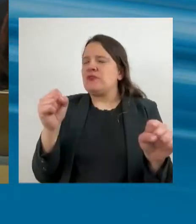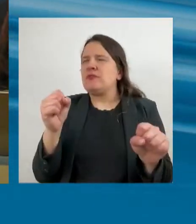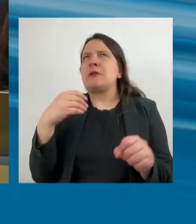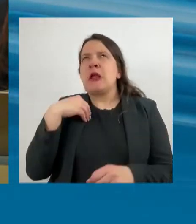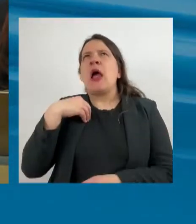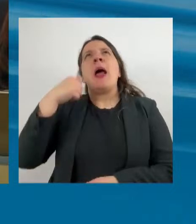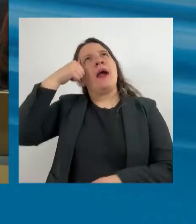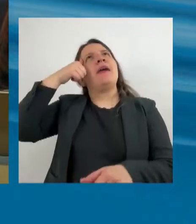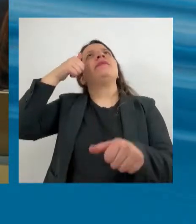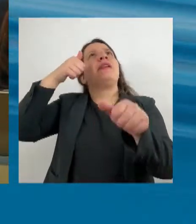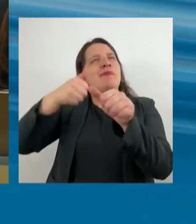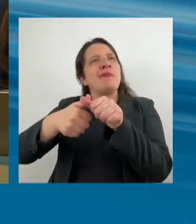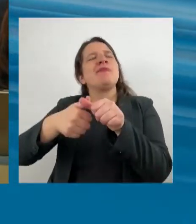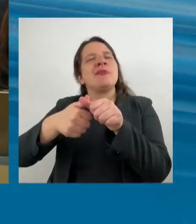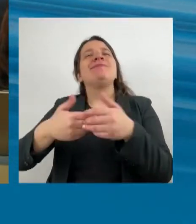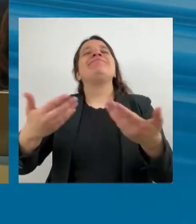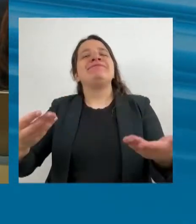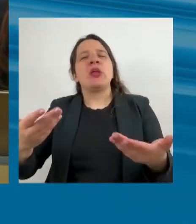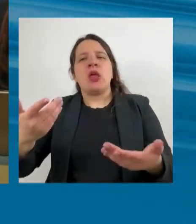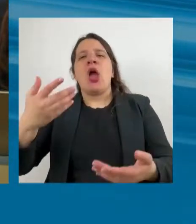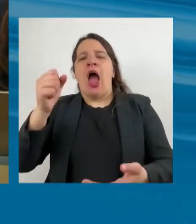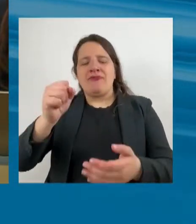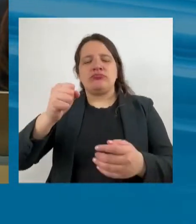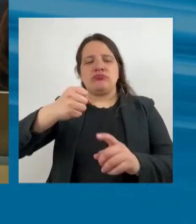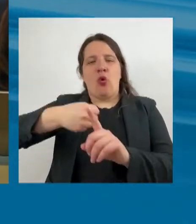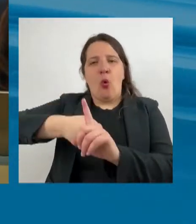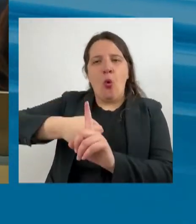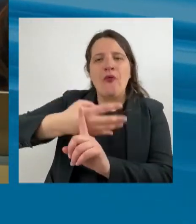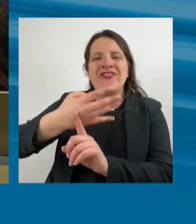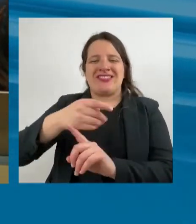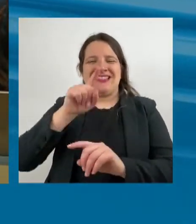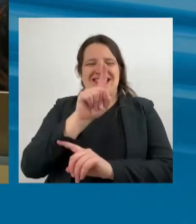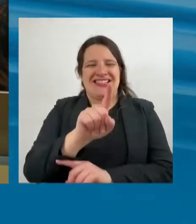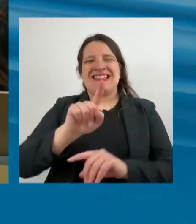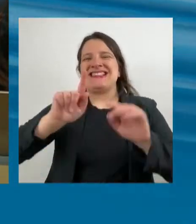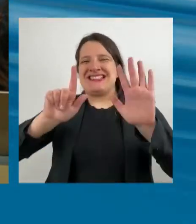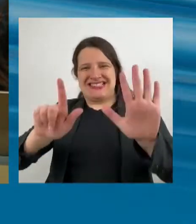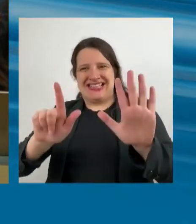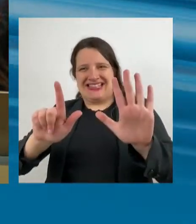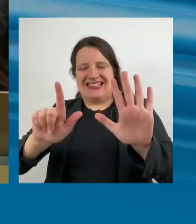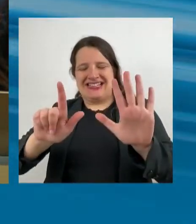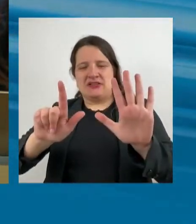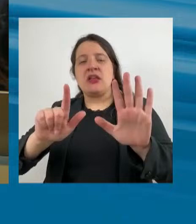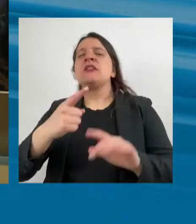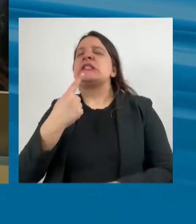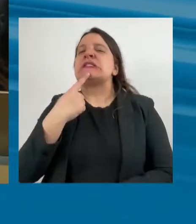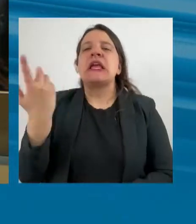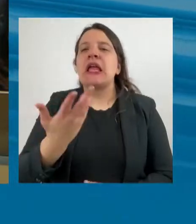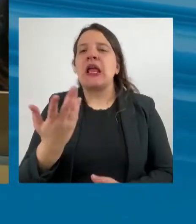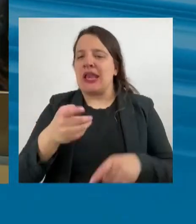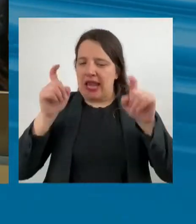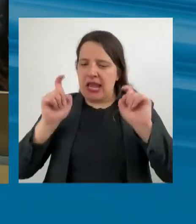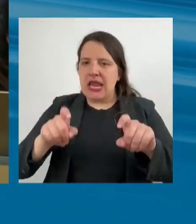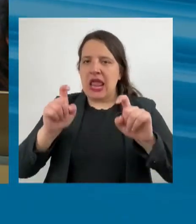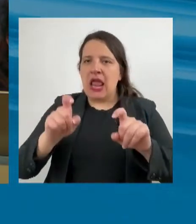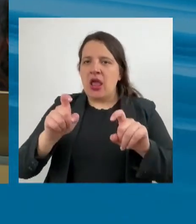in the region are committed with Goal 17 of